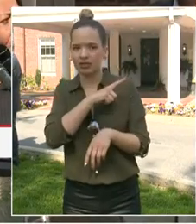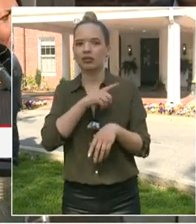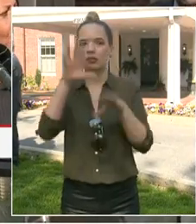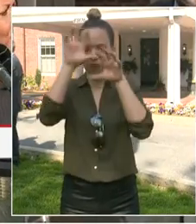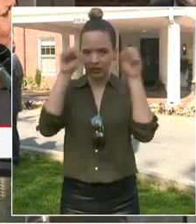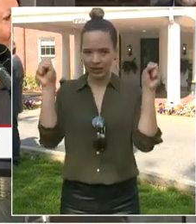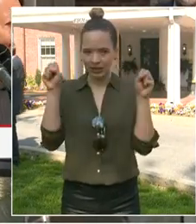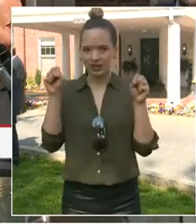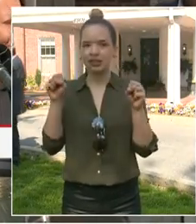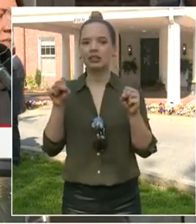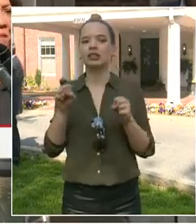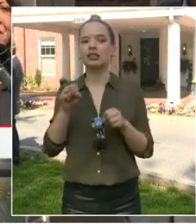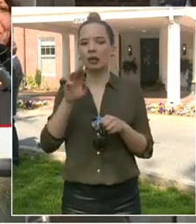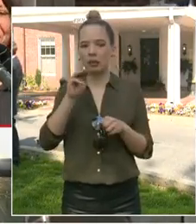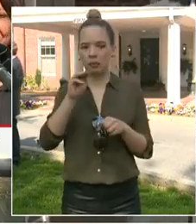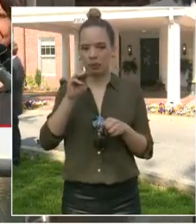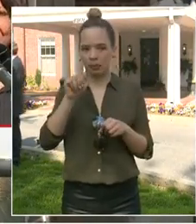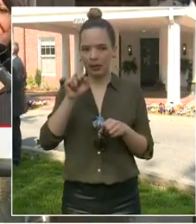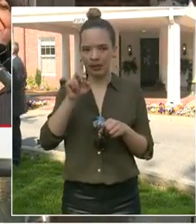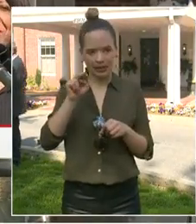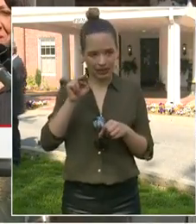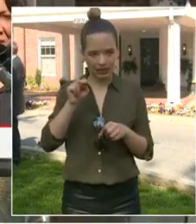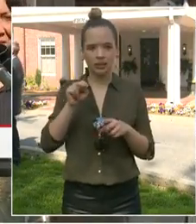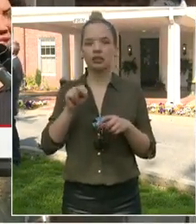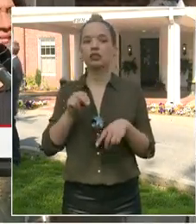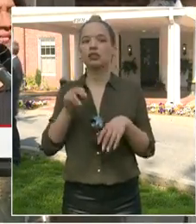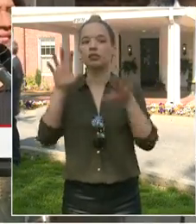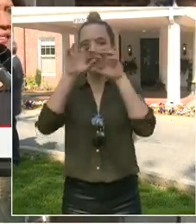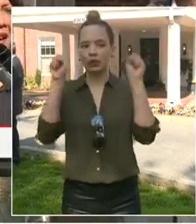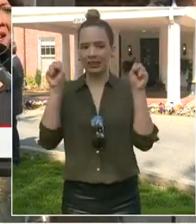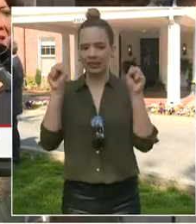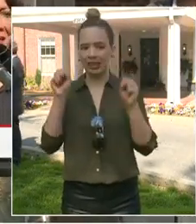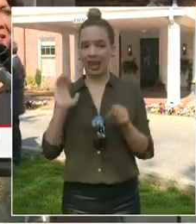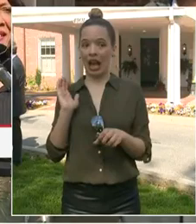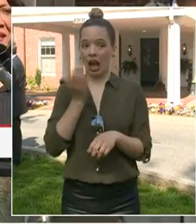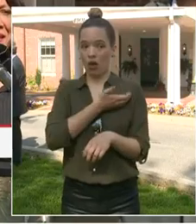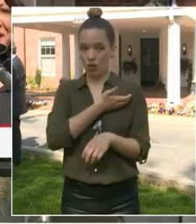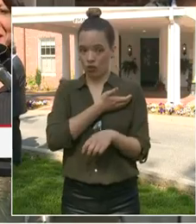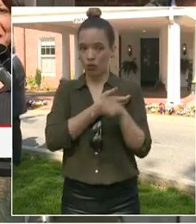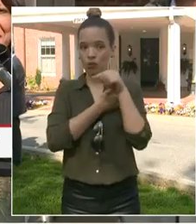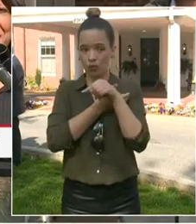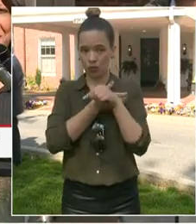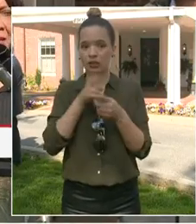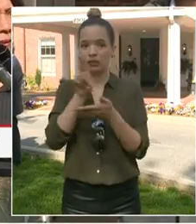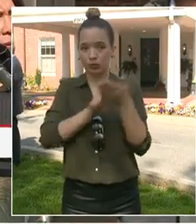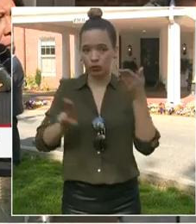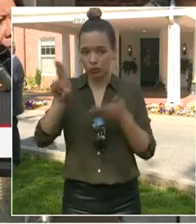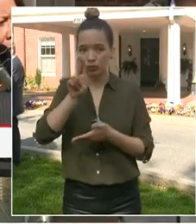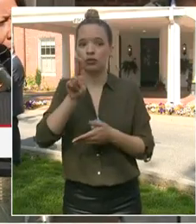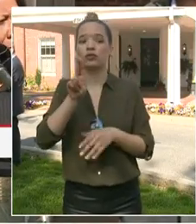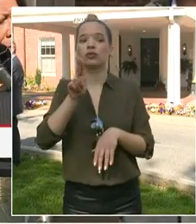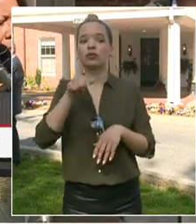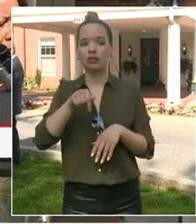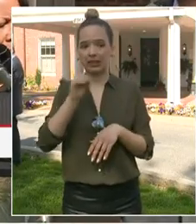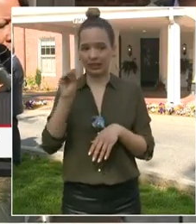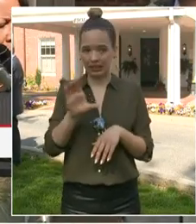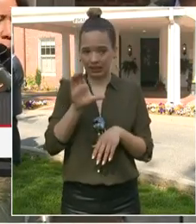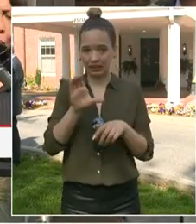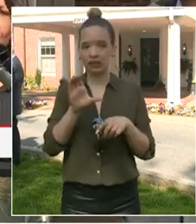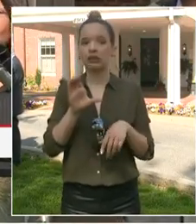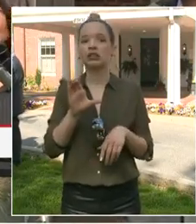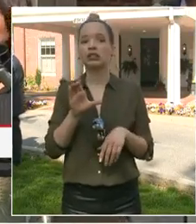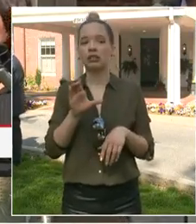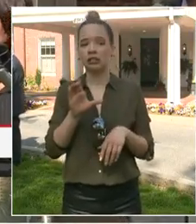the president of the university, our University of the District of Columbia. Dr. Christina Grant is